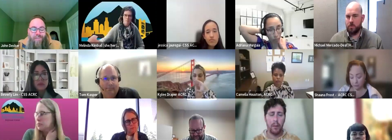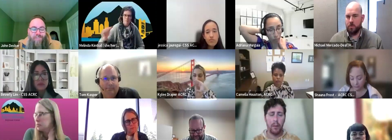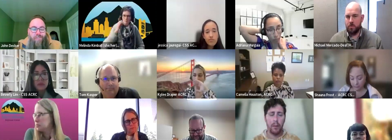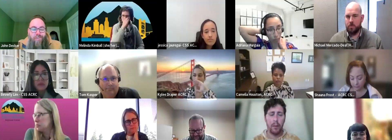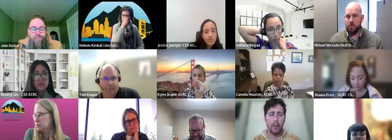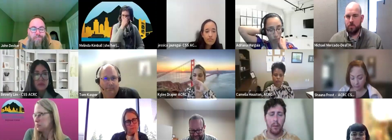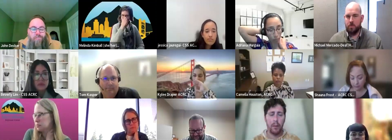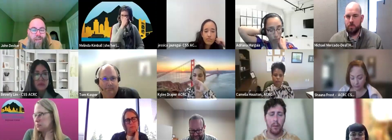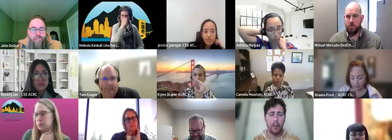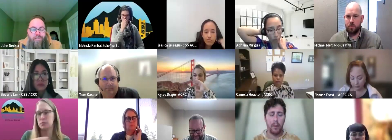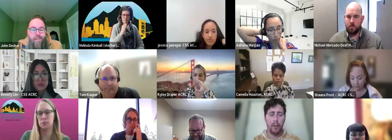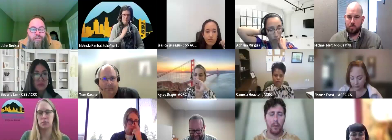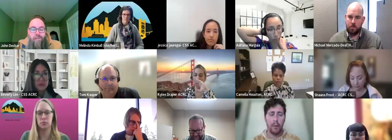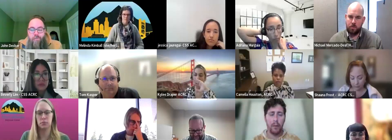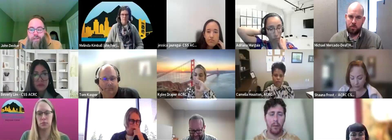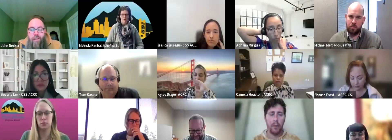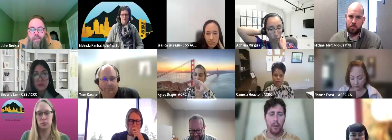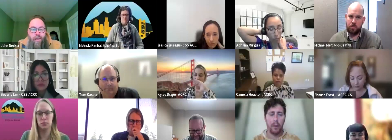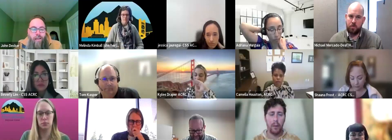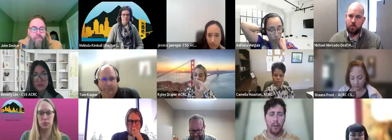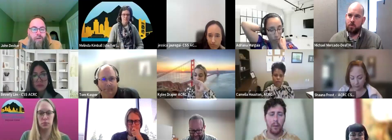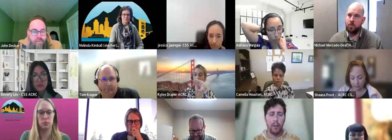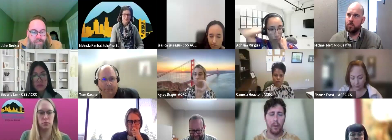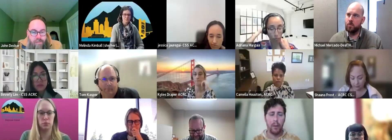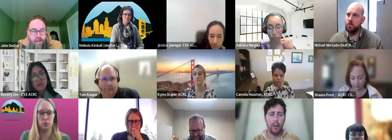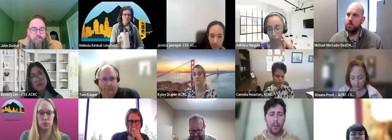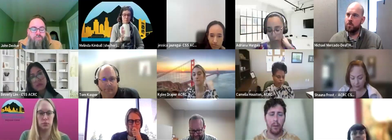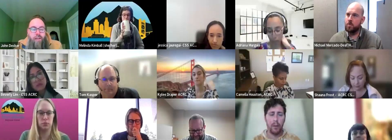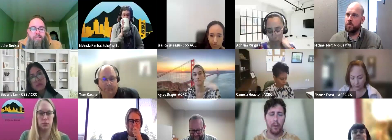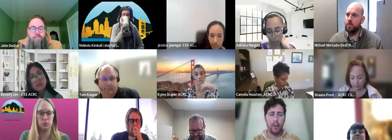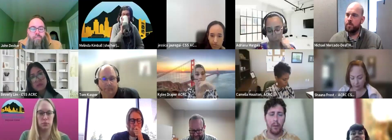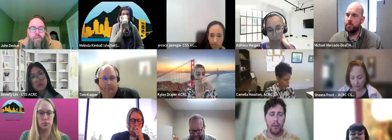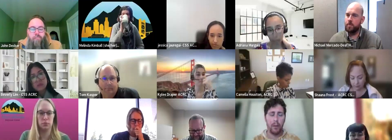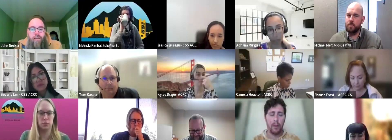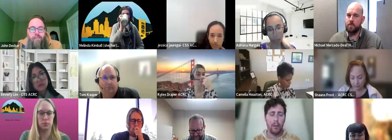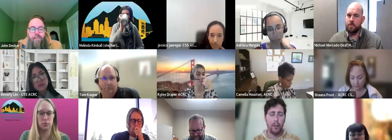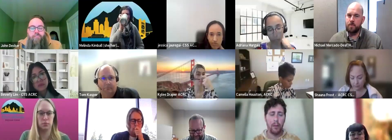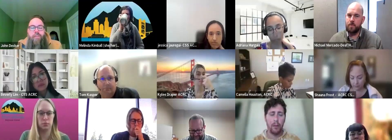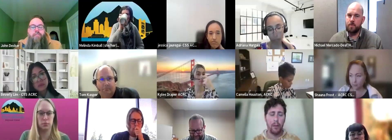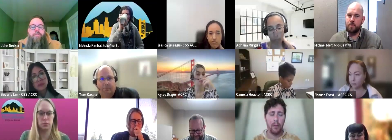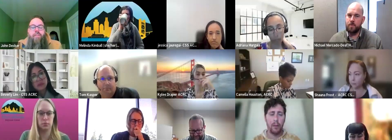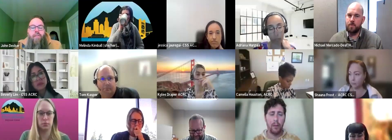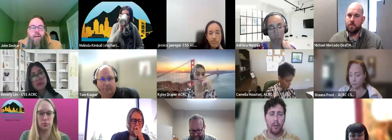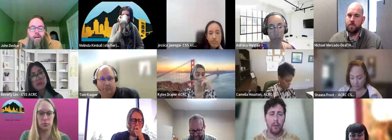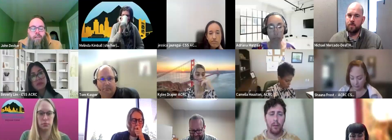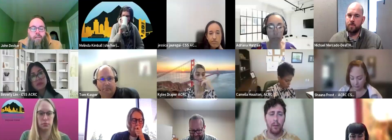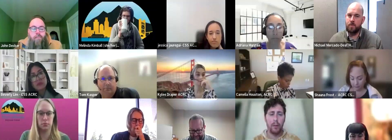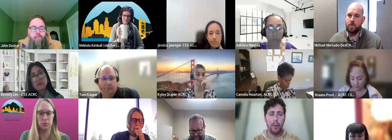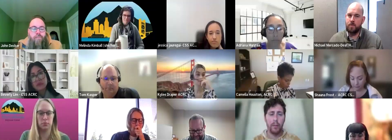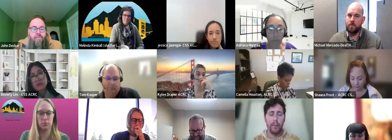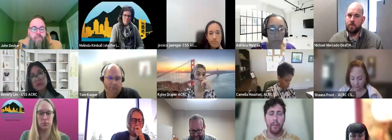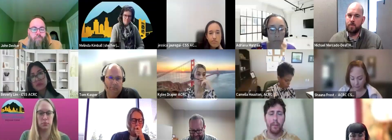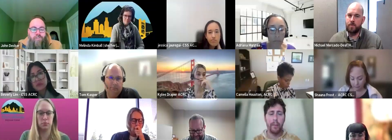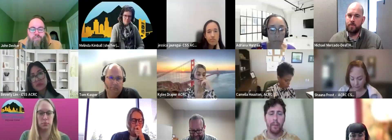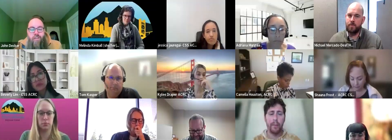the participation of our service providers. And we did hit 9,000 trainings completed by DSPs.